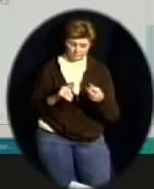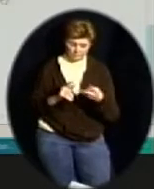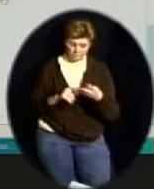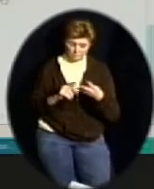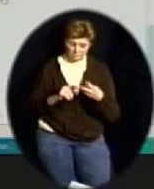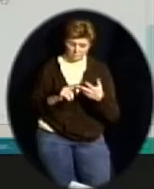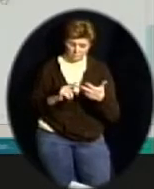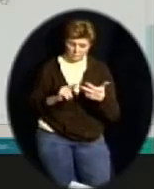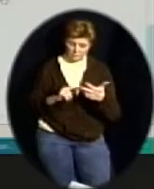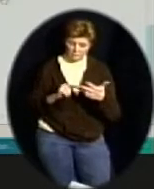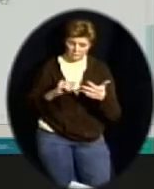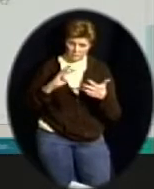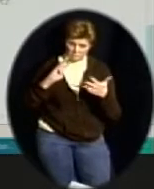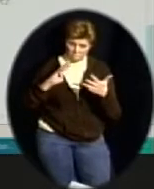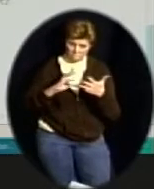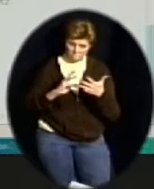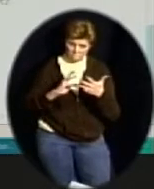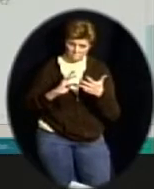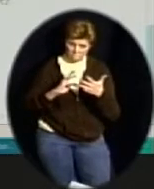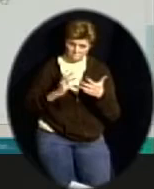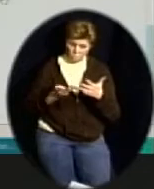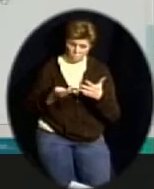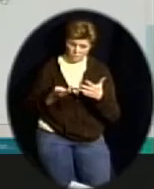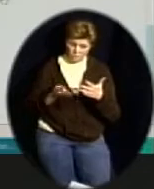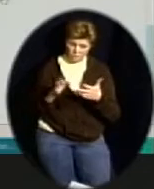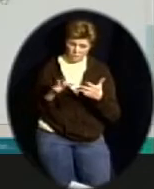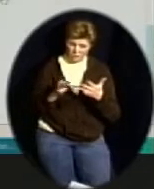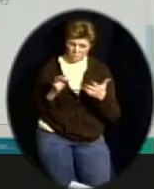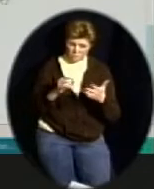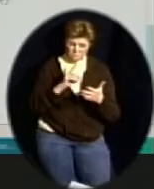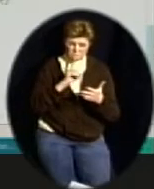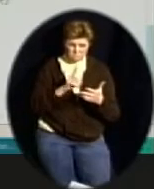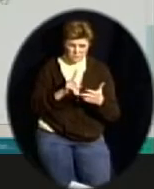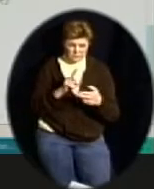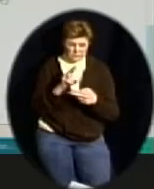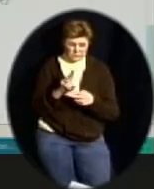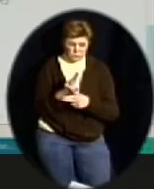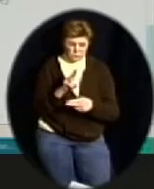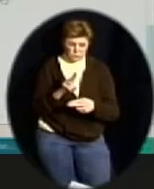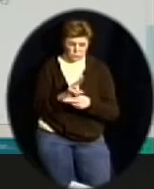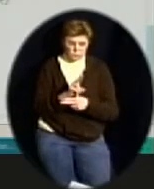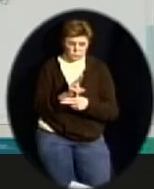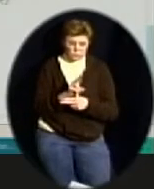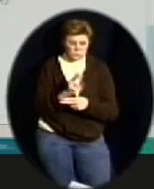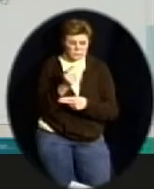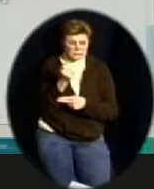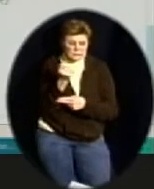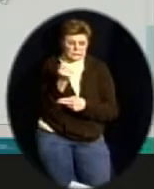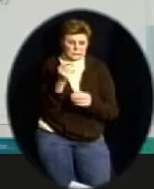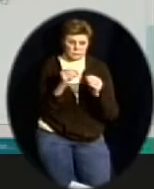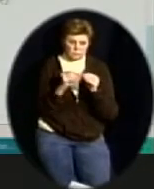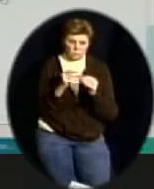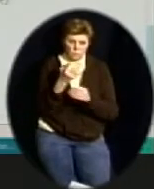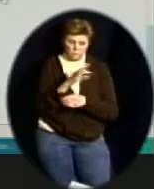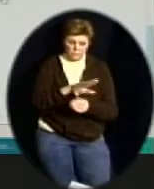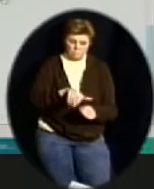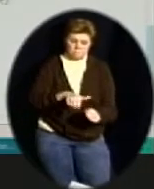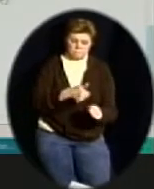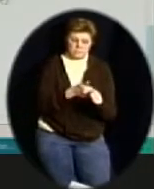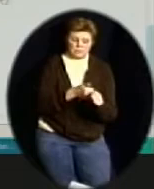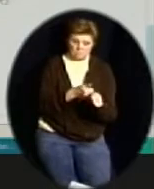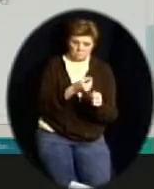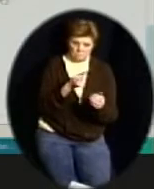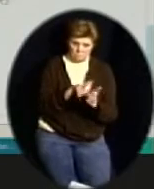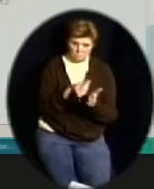the reserves. And there are a couple different ways to do that, but the method that we have selected here maximizes